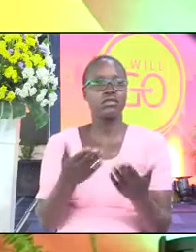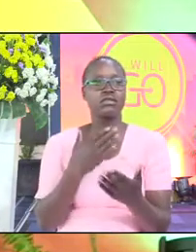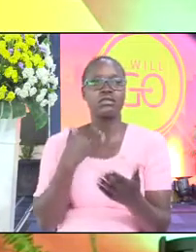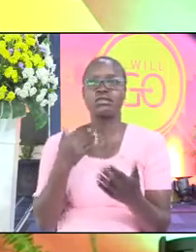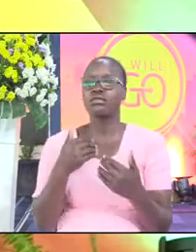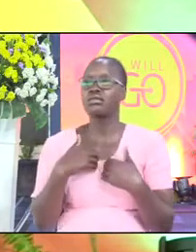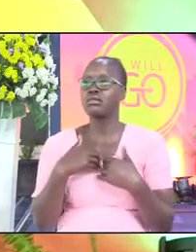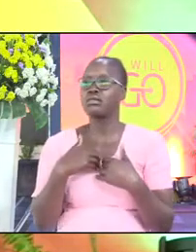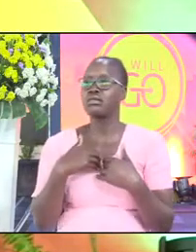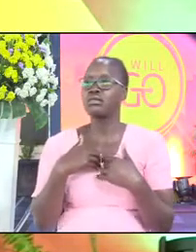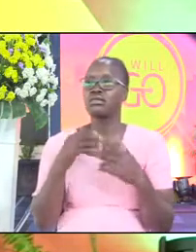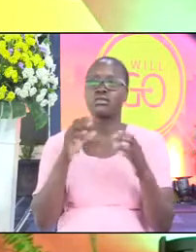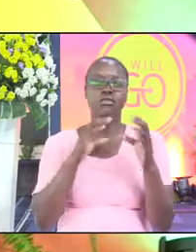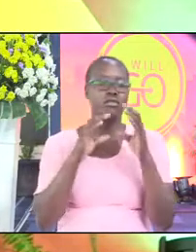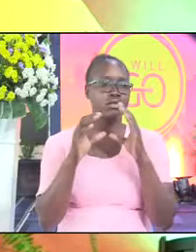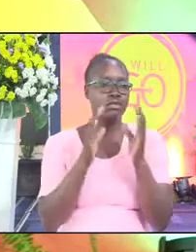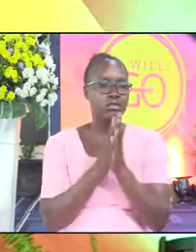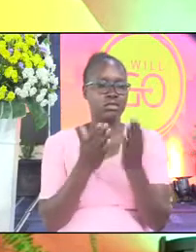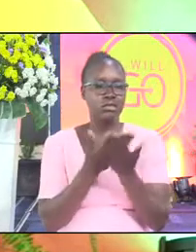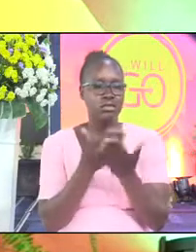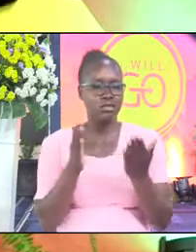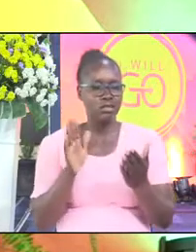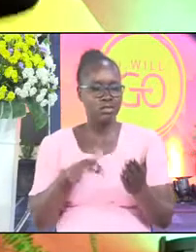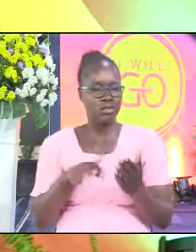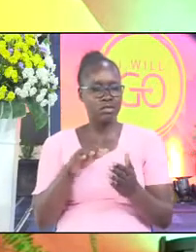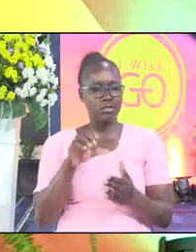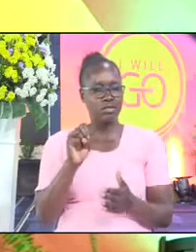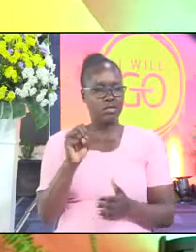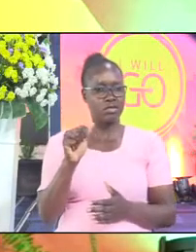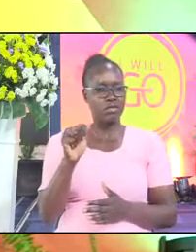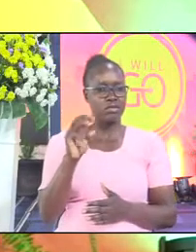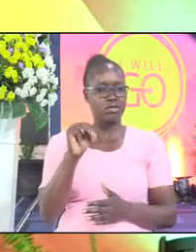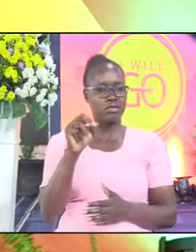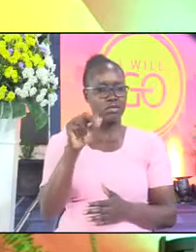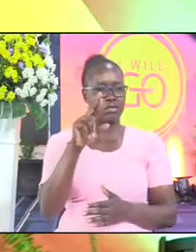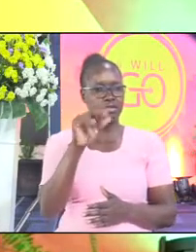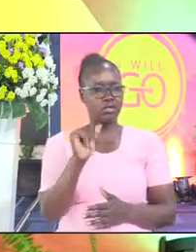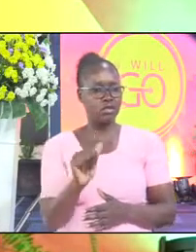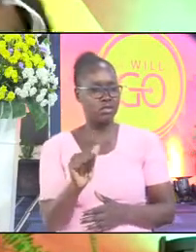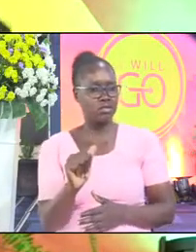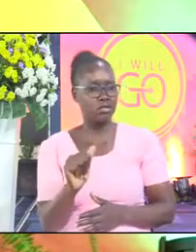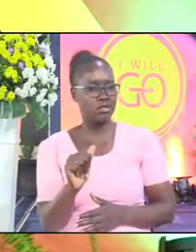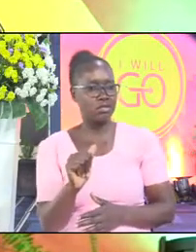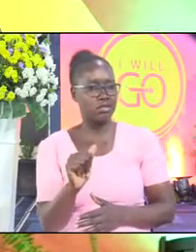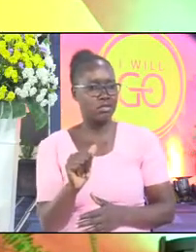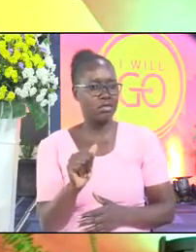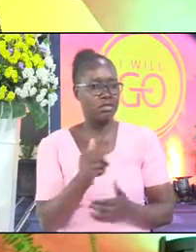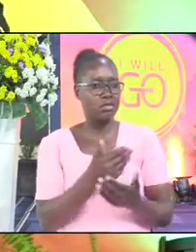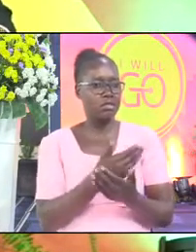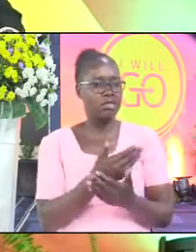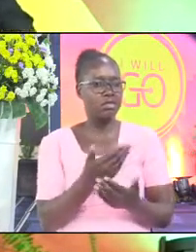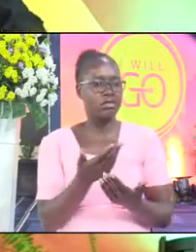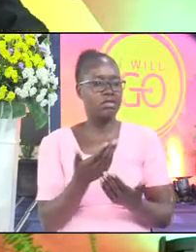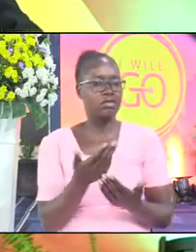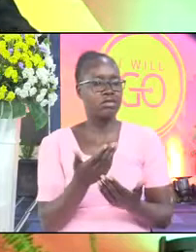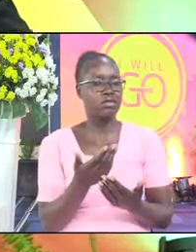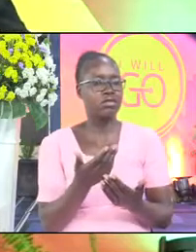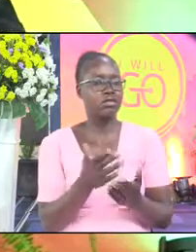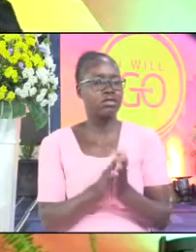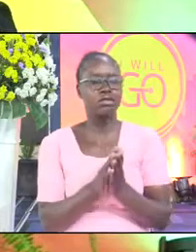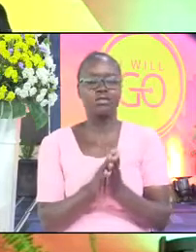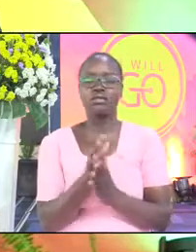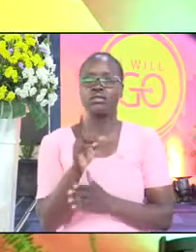to have a conversation with this woman of Samaria. Can I have a conversation with her? Come here, woman of Samaria,